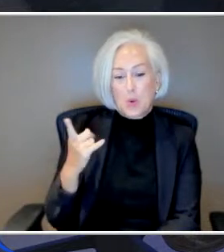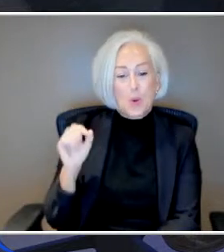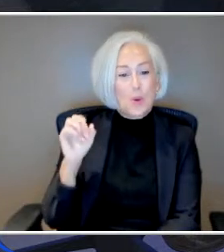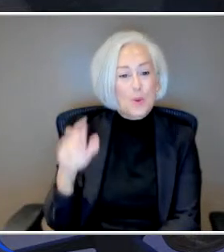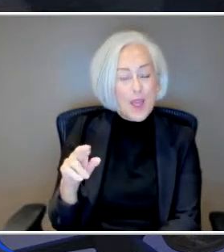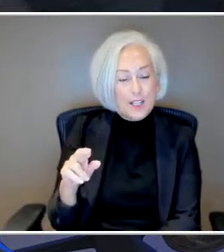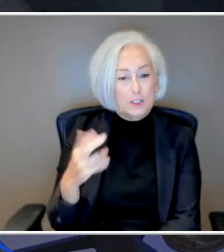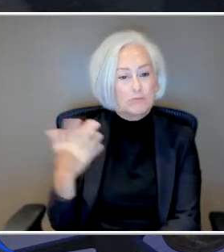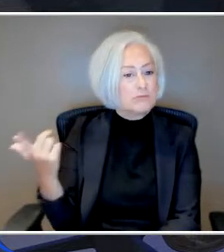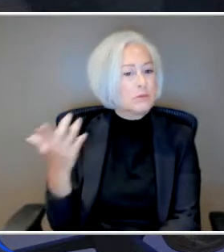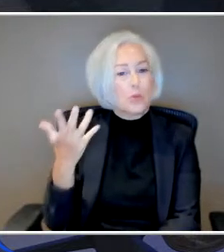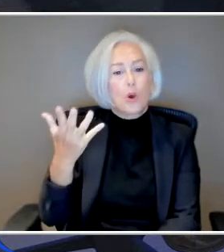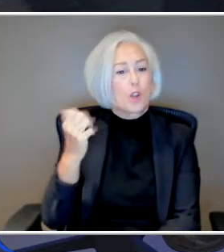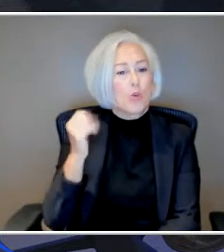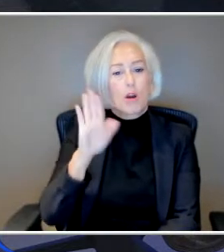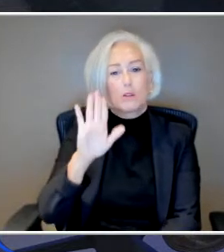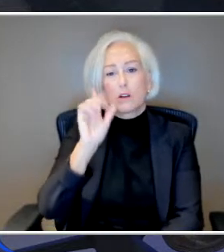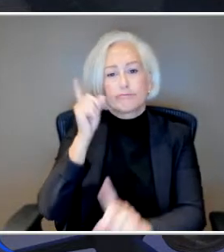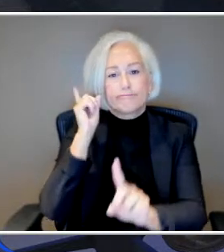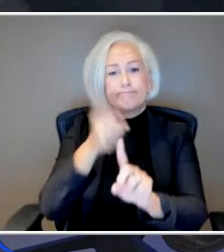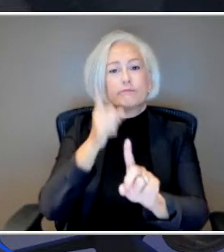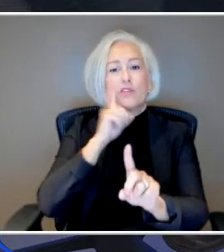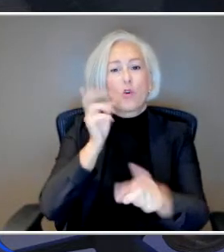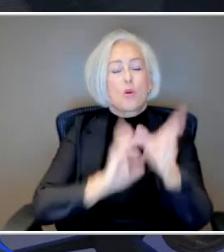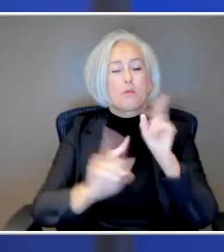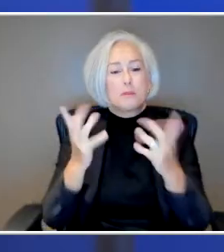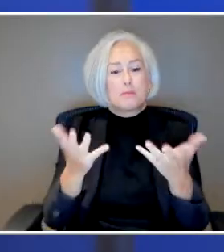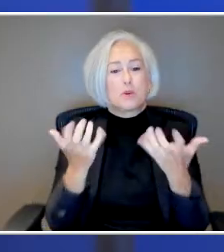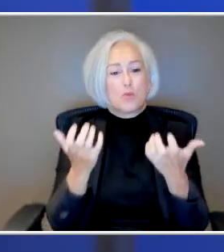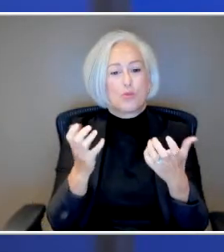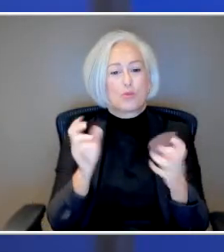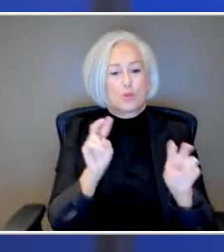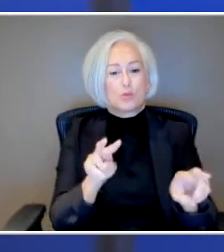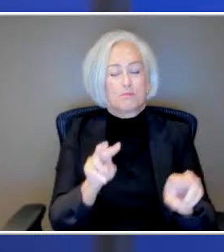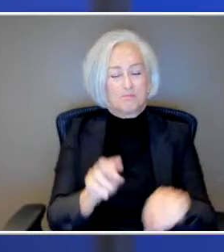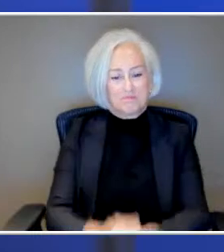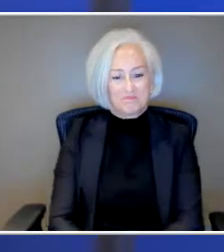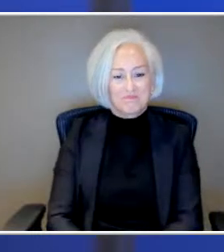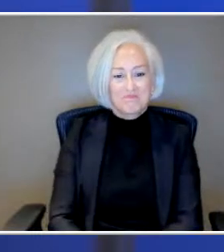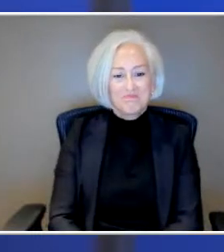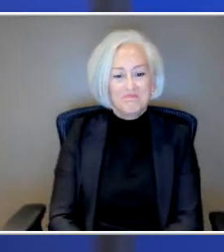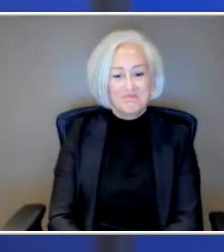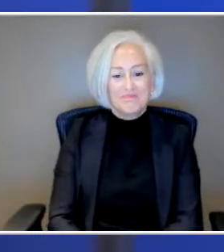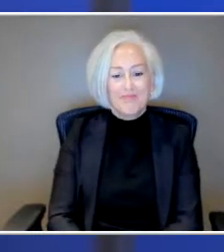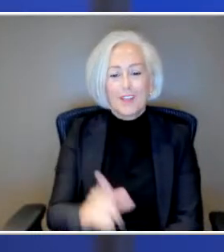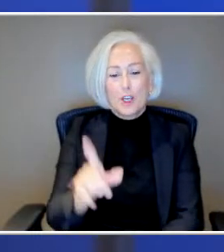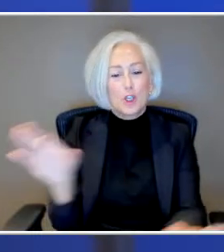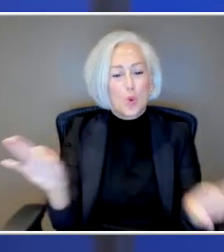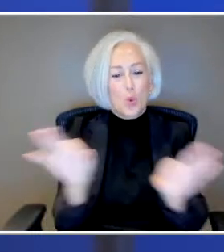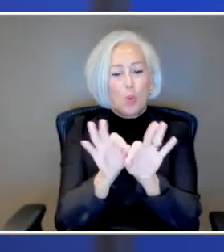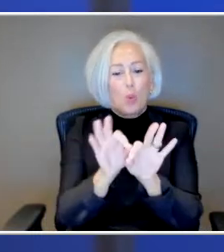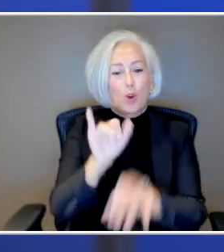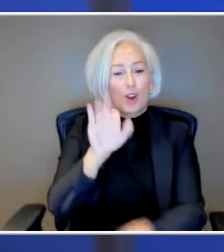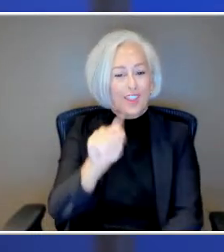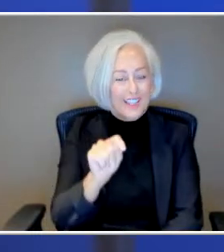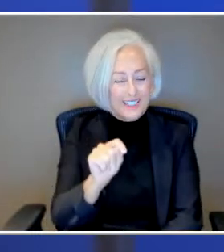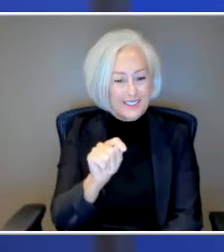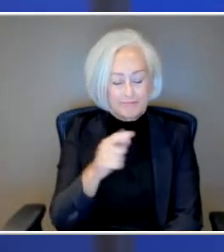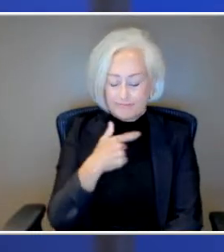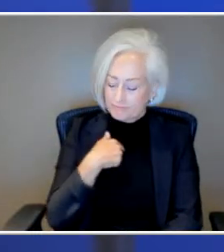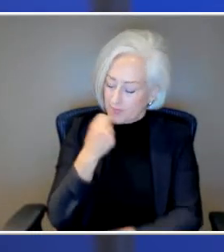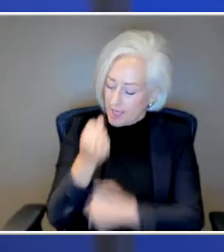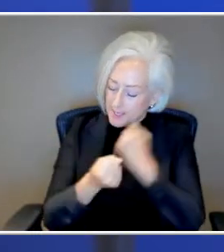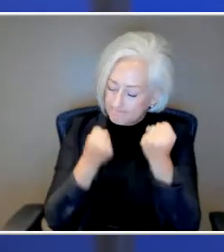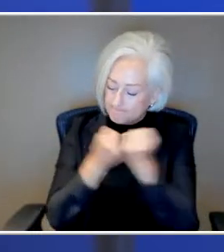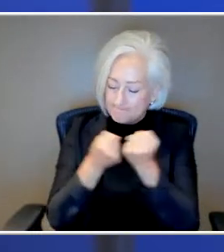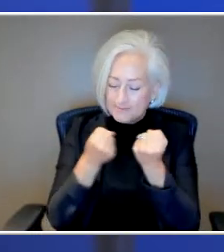the big takeaway for folks watching today to be? You're worth it. I think that I advocate a lot for everyone to